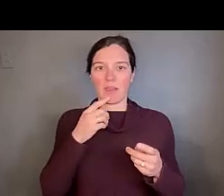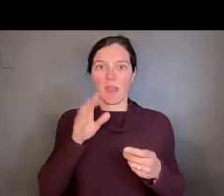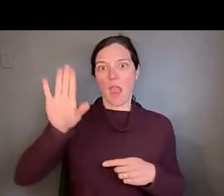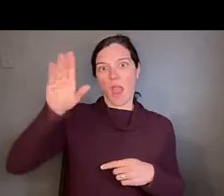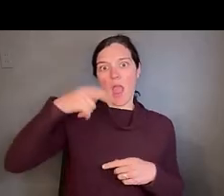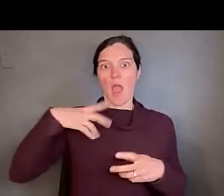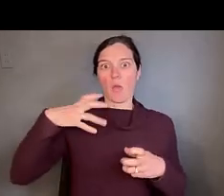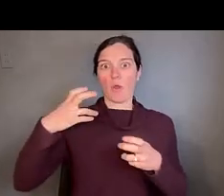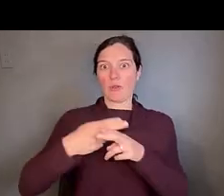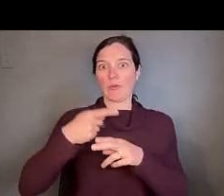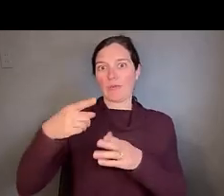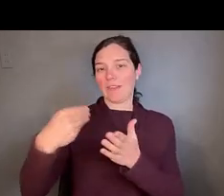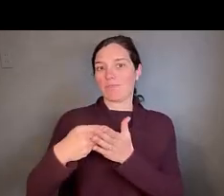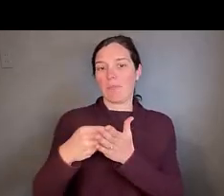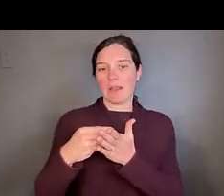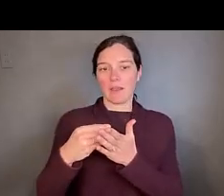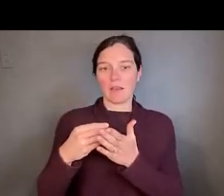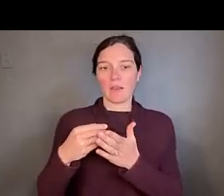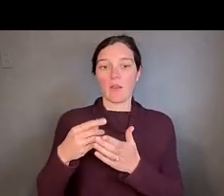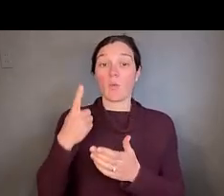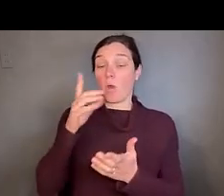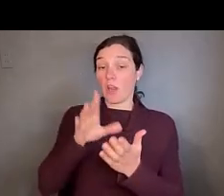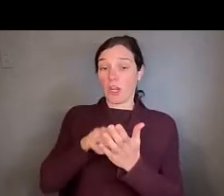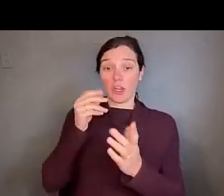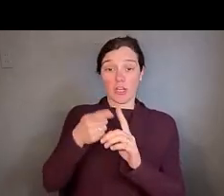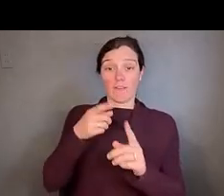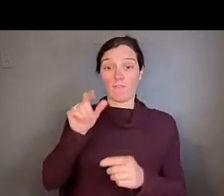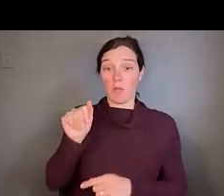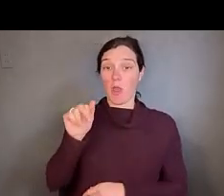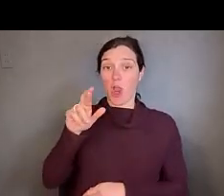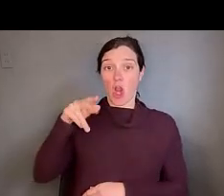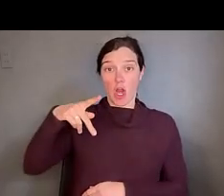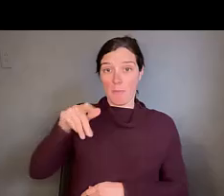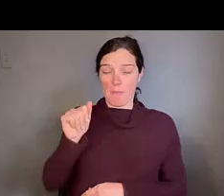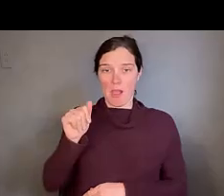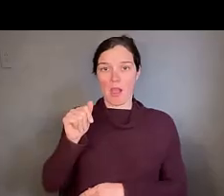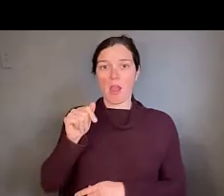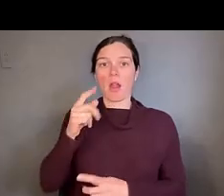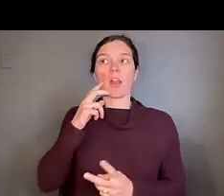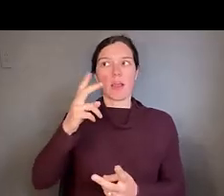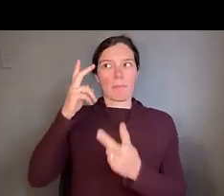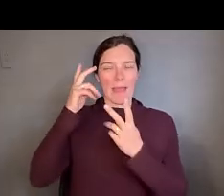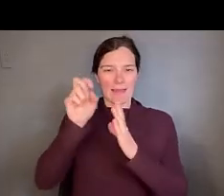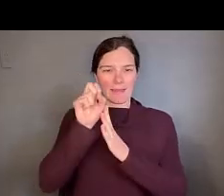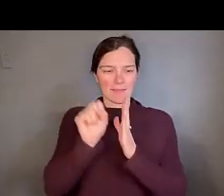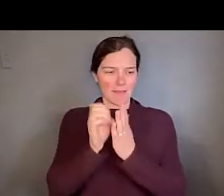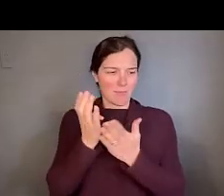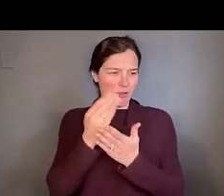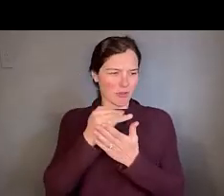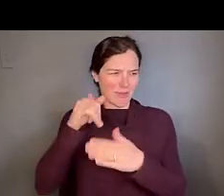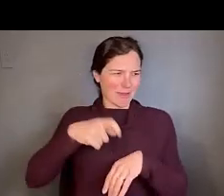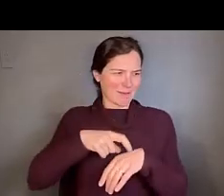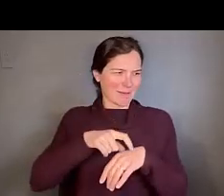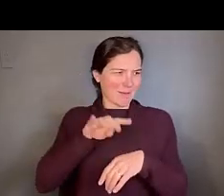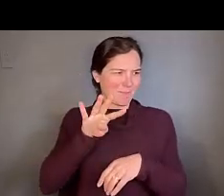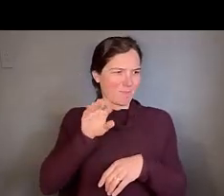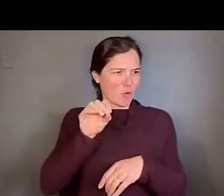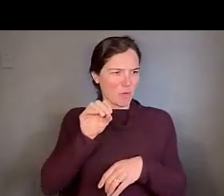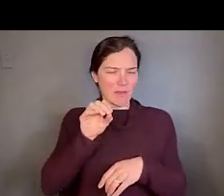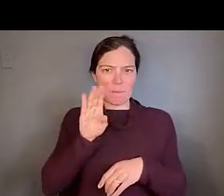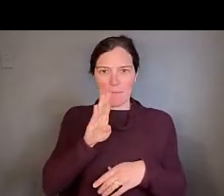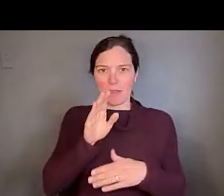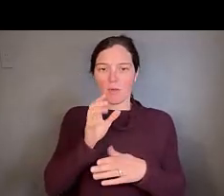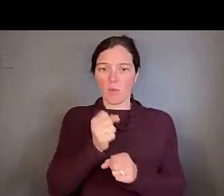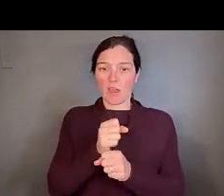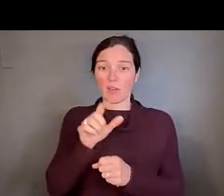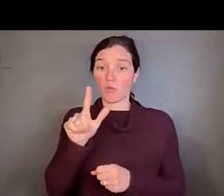this for. And one of the learnings we had from ARPA is when we look back with our state budget at the time was like 40 billion, and we got like